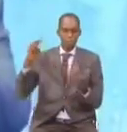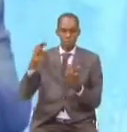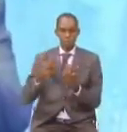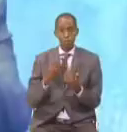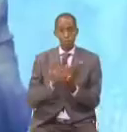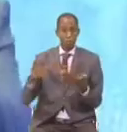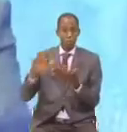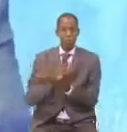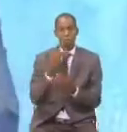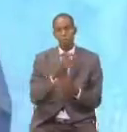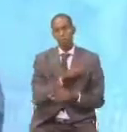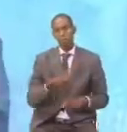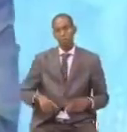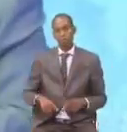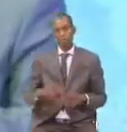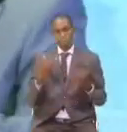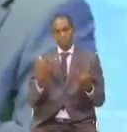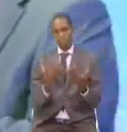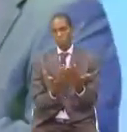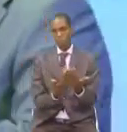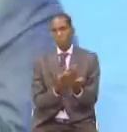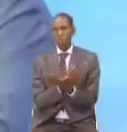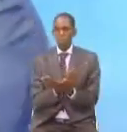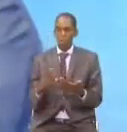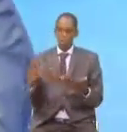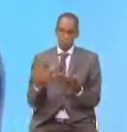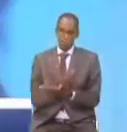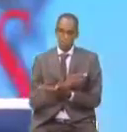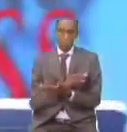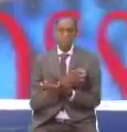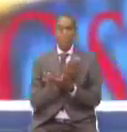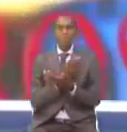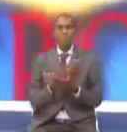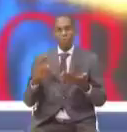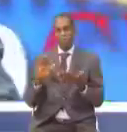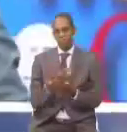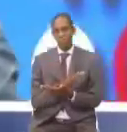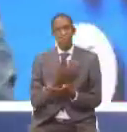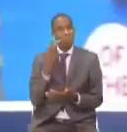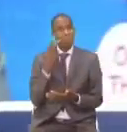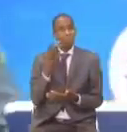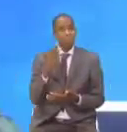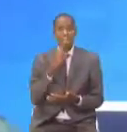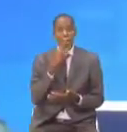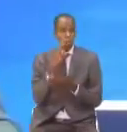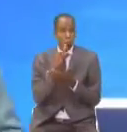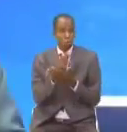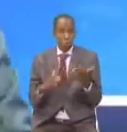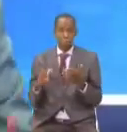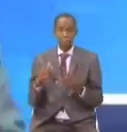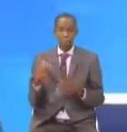Lord. Now hold on. Righteousness, holiness. You know, there are people that